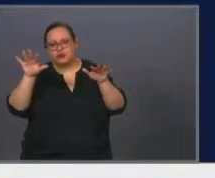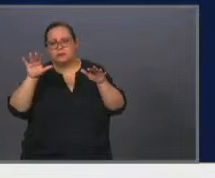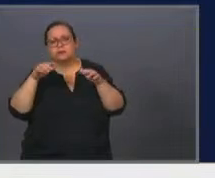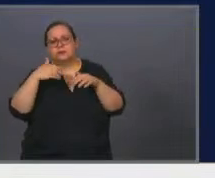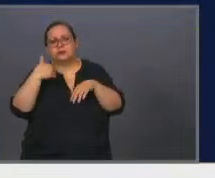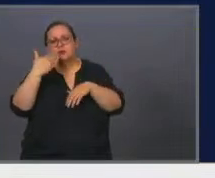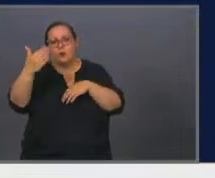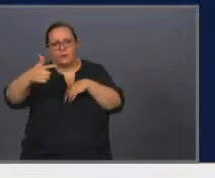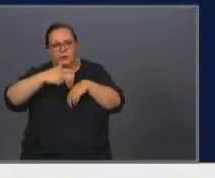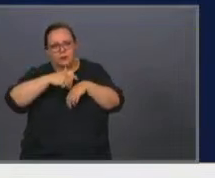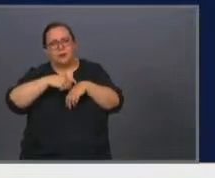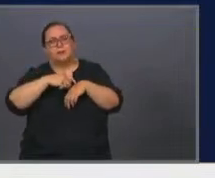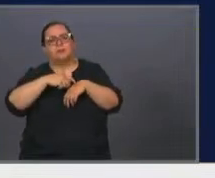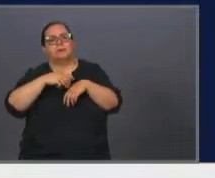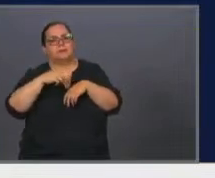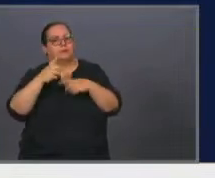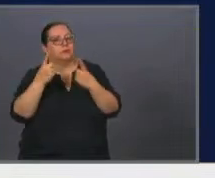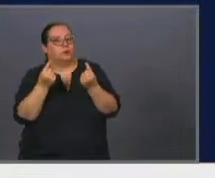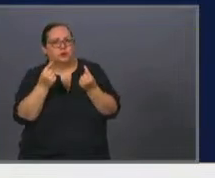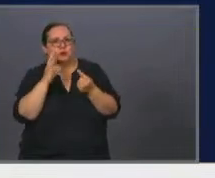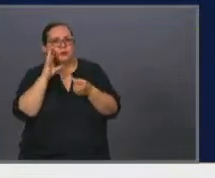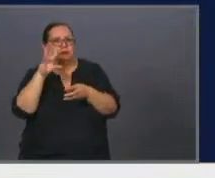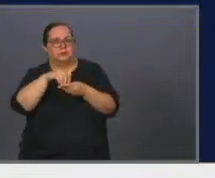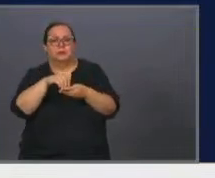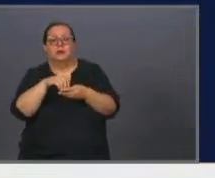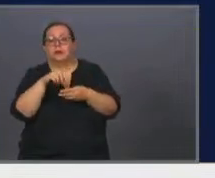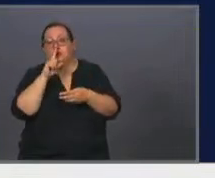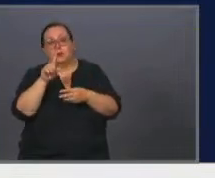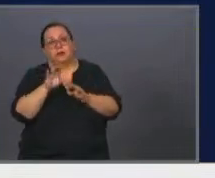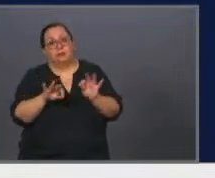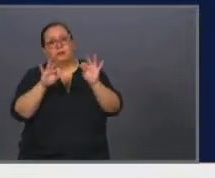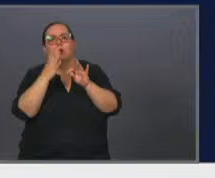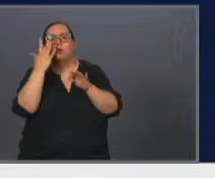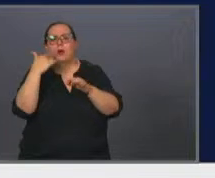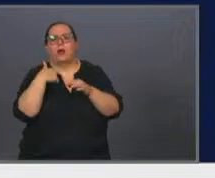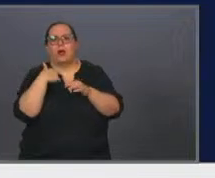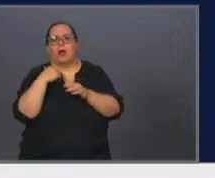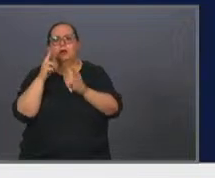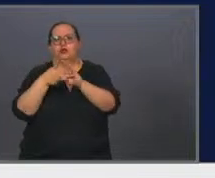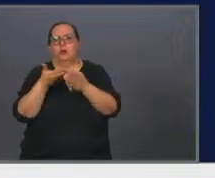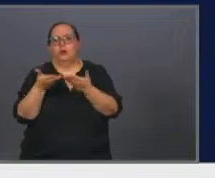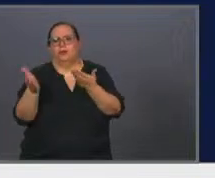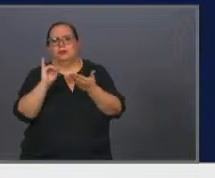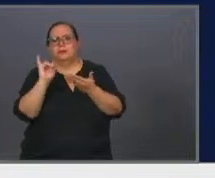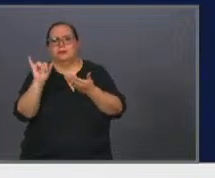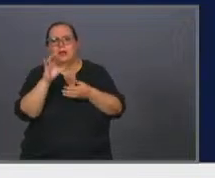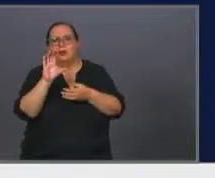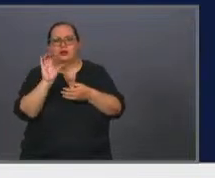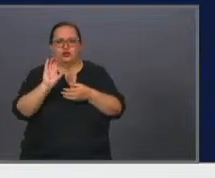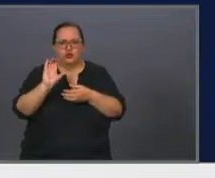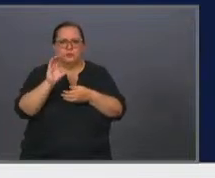fully supportive, and that's why I joined things like the Conservative Climate Caucus. Representative John Curtis has done an exceptional job,